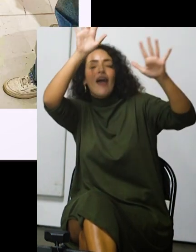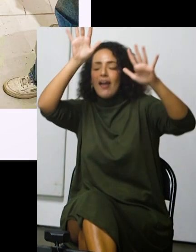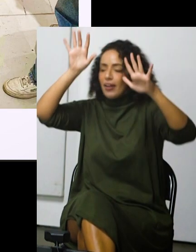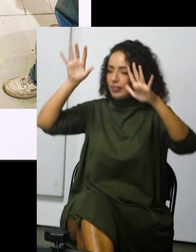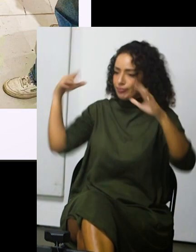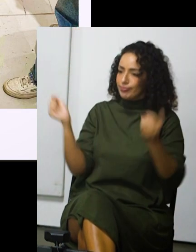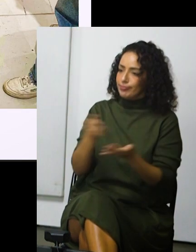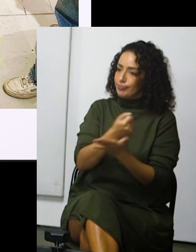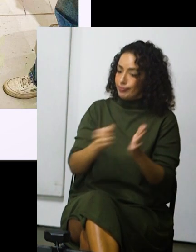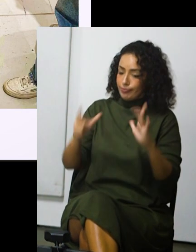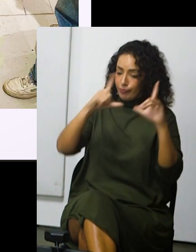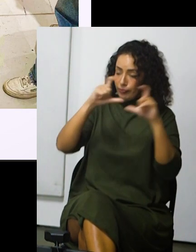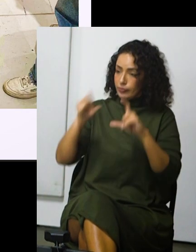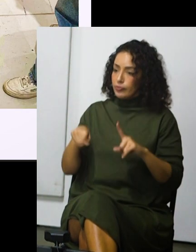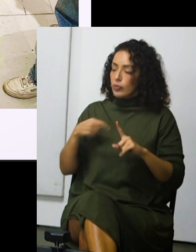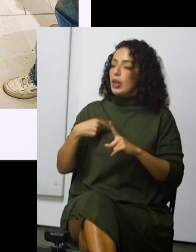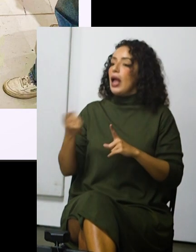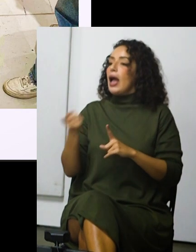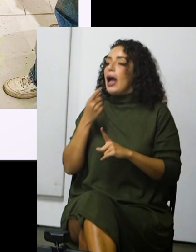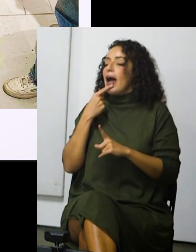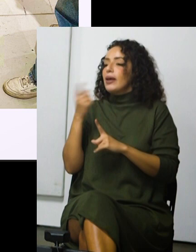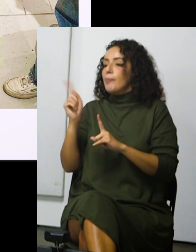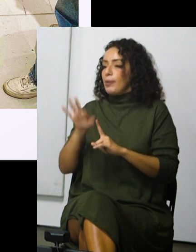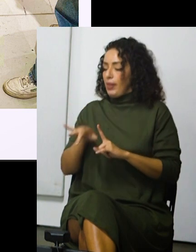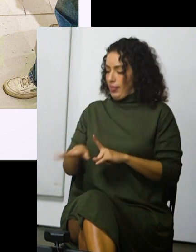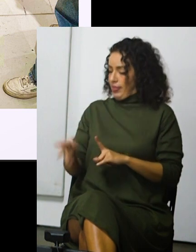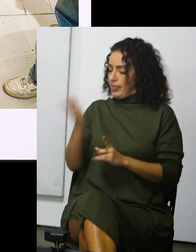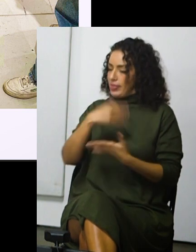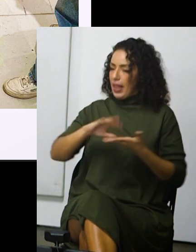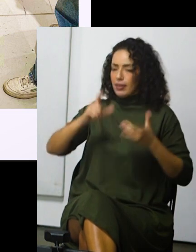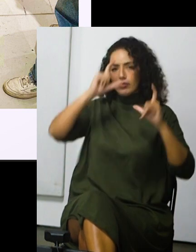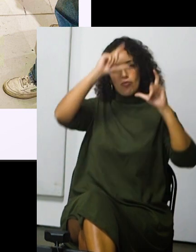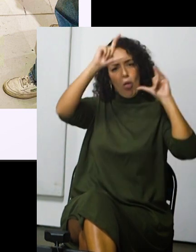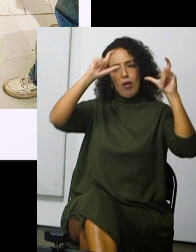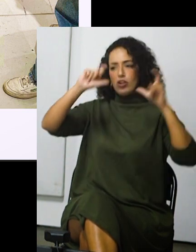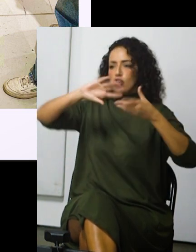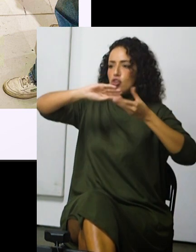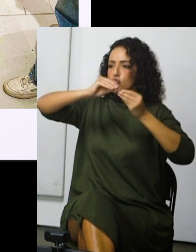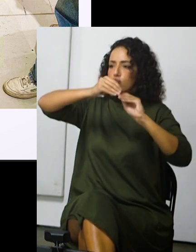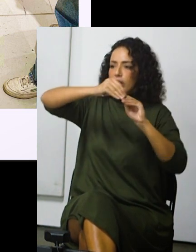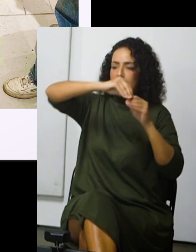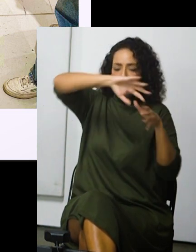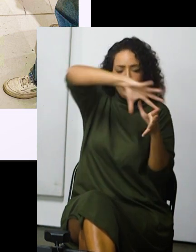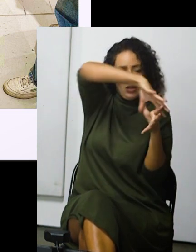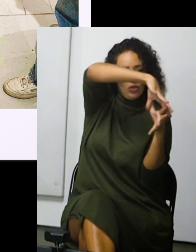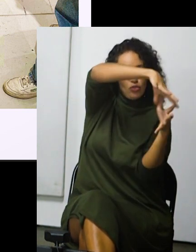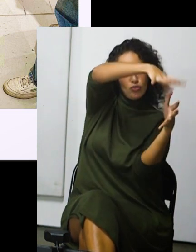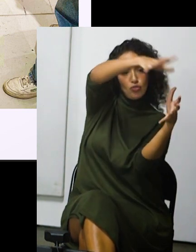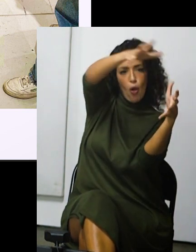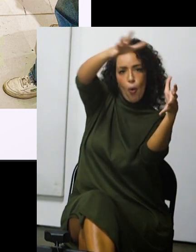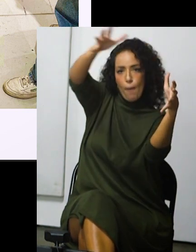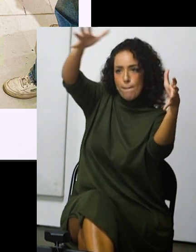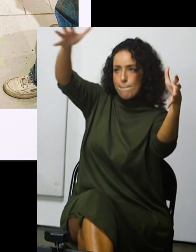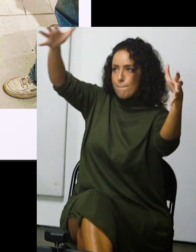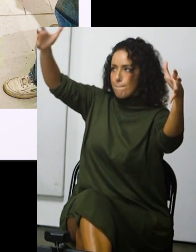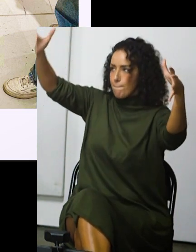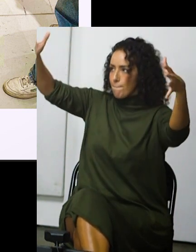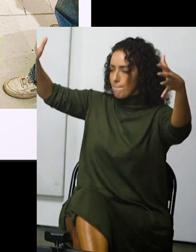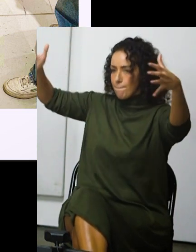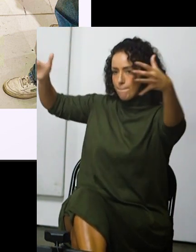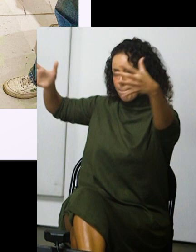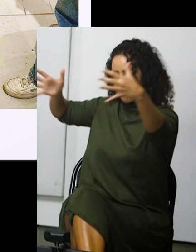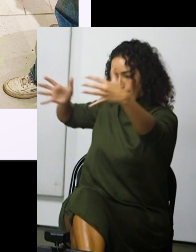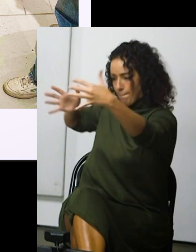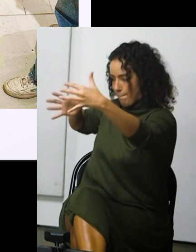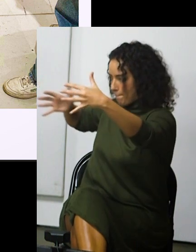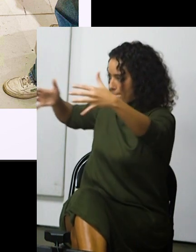So participants in pairs or trios collaged into fragments of a geodesic dome. Throughout the session, I brought different clusters together,